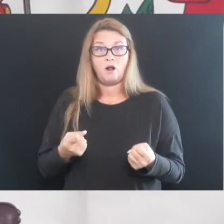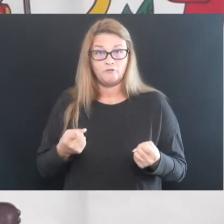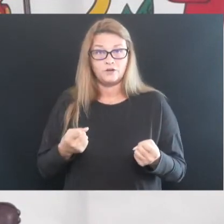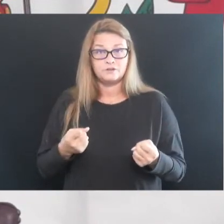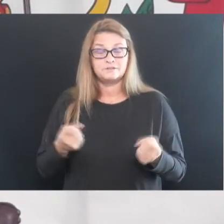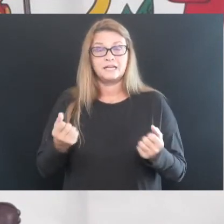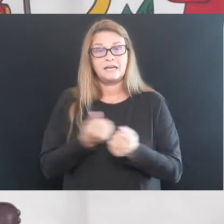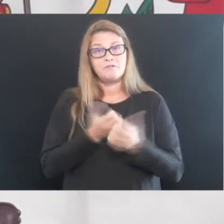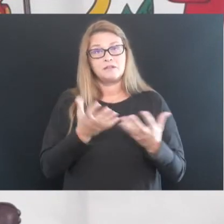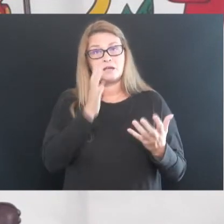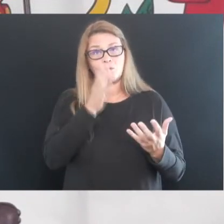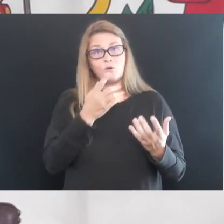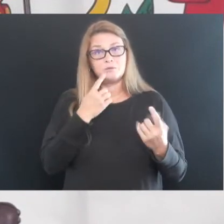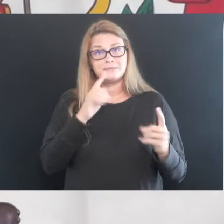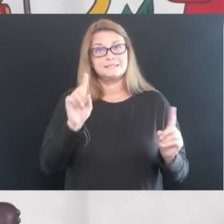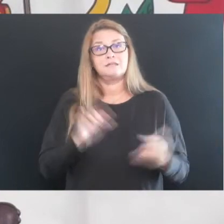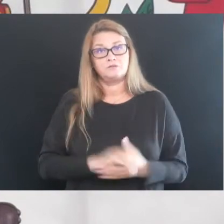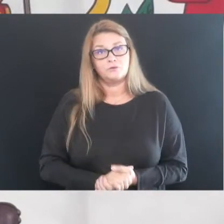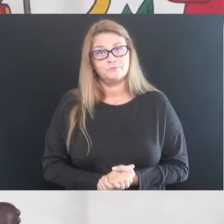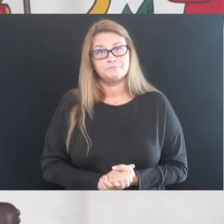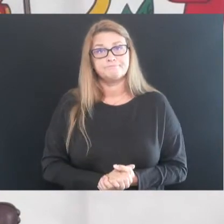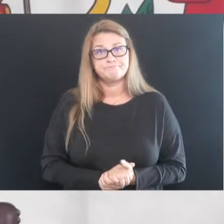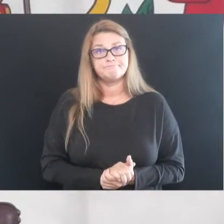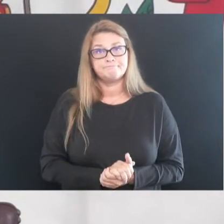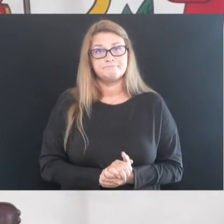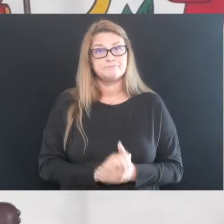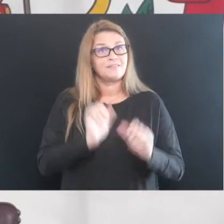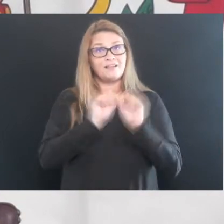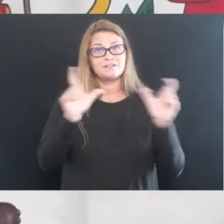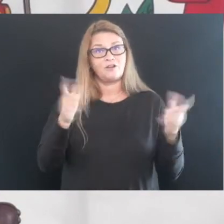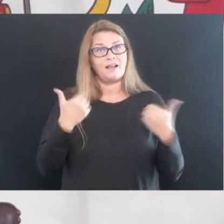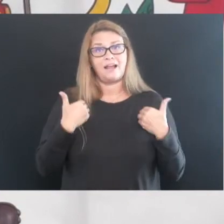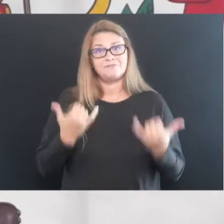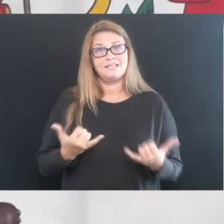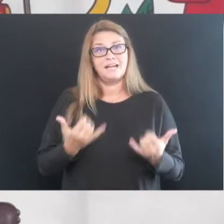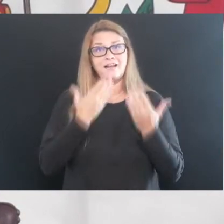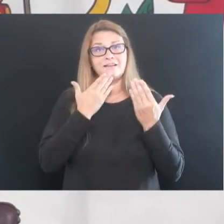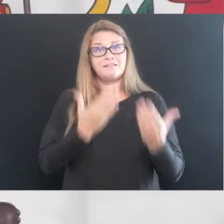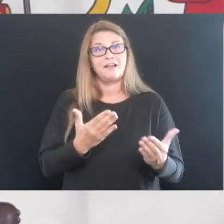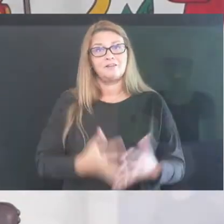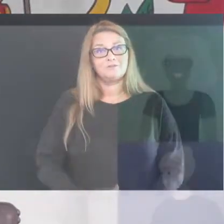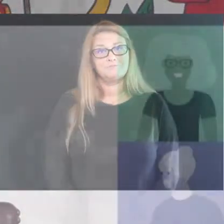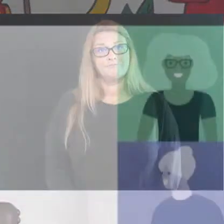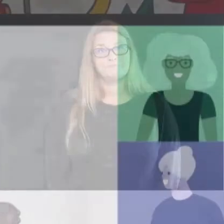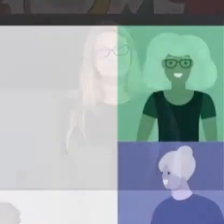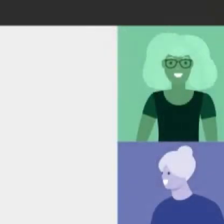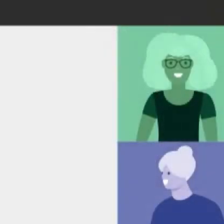to be just great. So nevertheless, that's all I got today. Thank you so much.